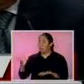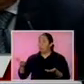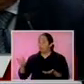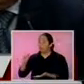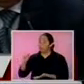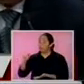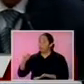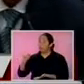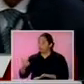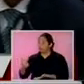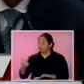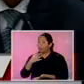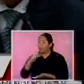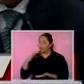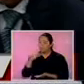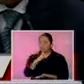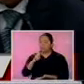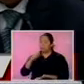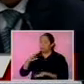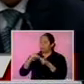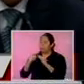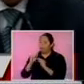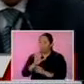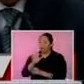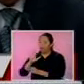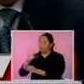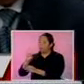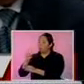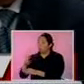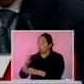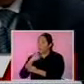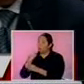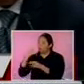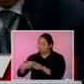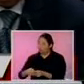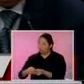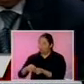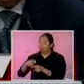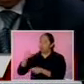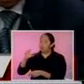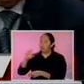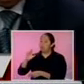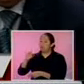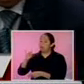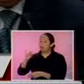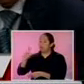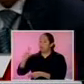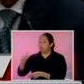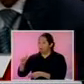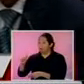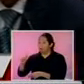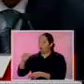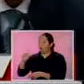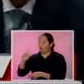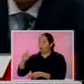number 5582 in the name of Christina R. Corona, married to Renato Corona. Are you familiar with this property,